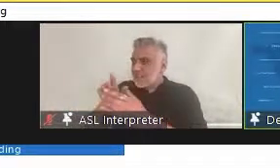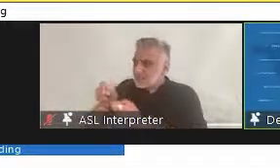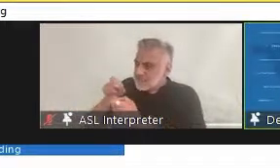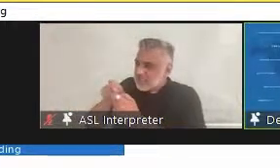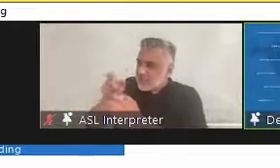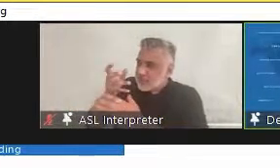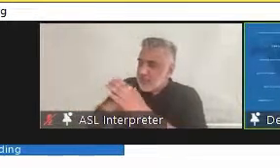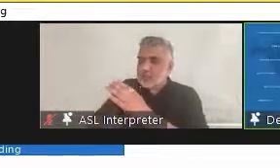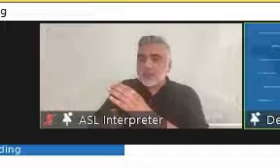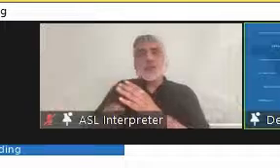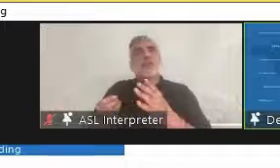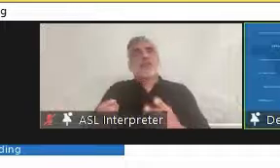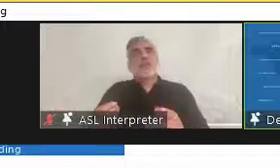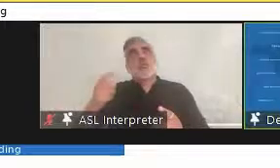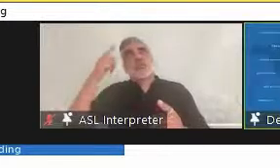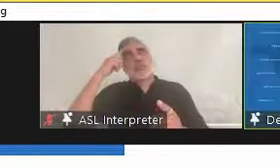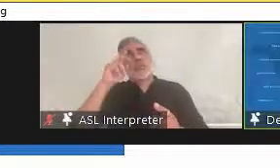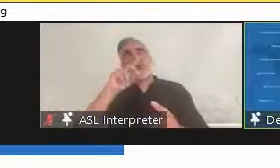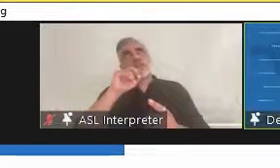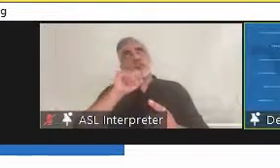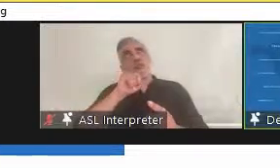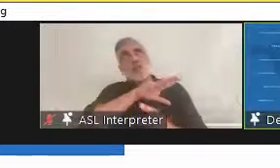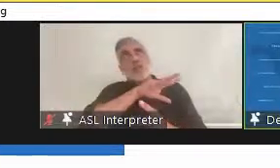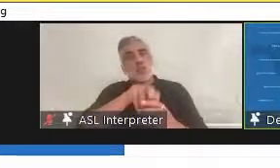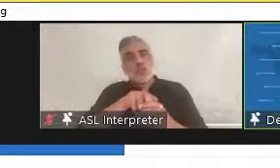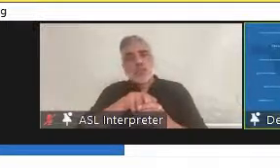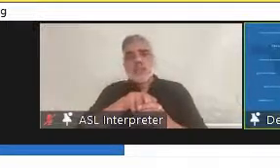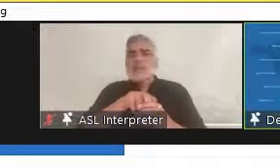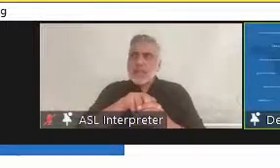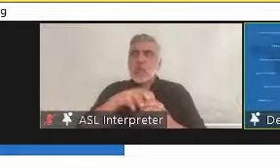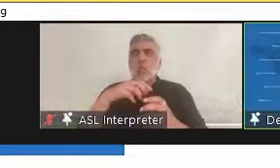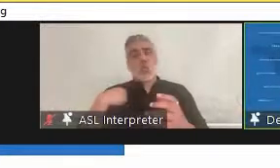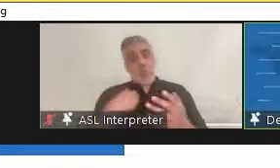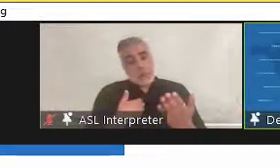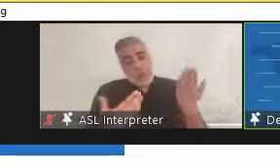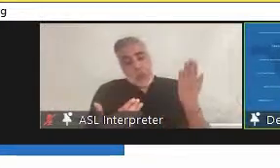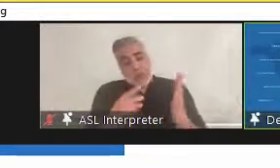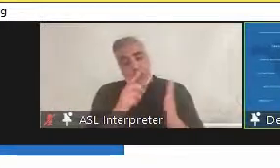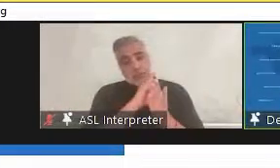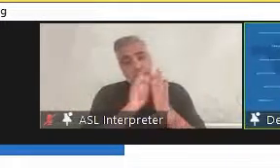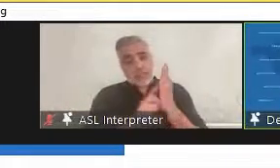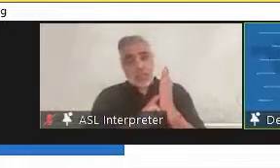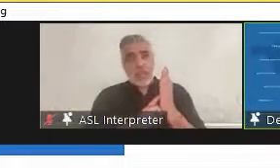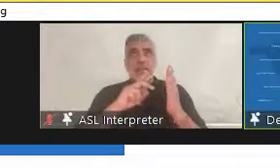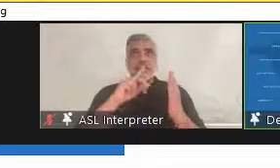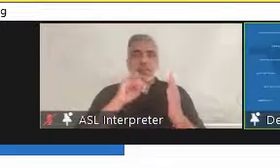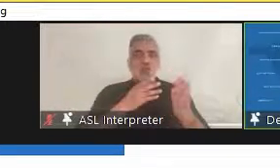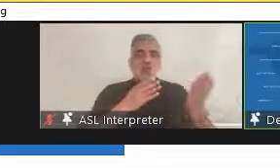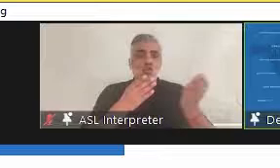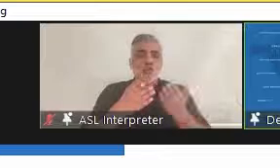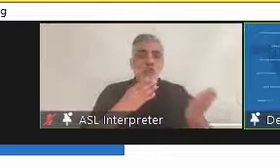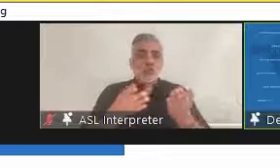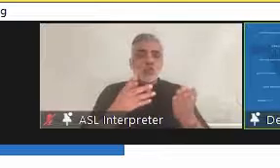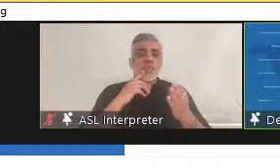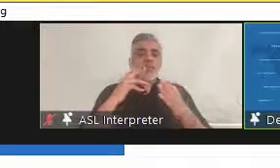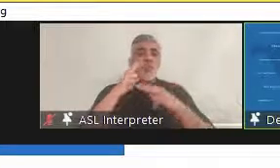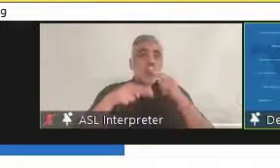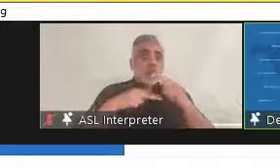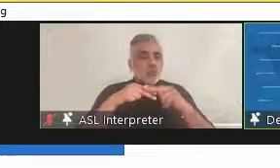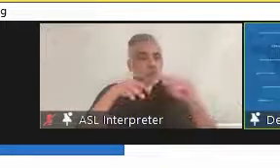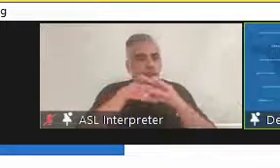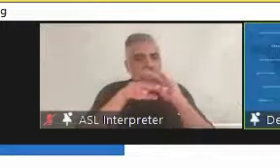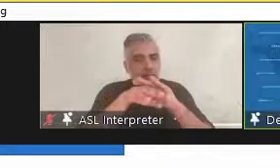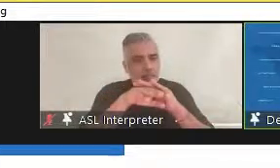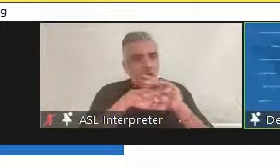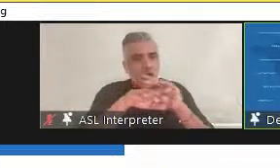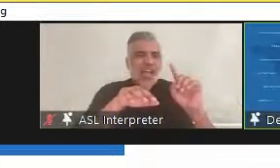example, since we're thinking about digital inclusion, we may design digital services to be universally accessible.